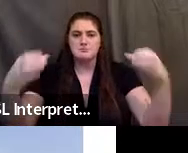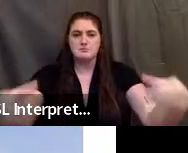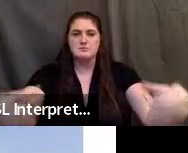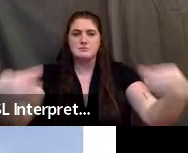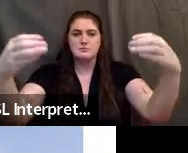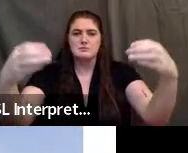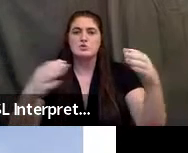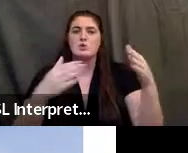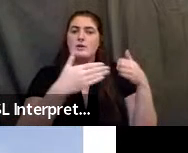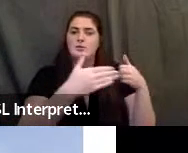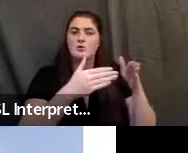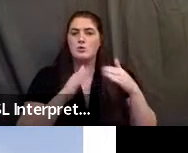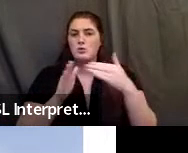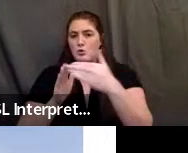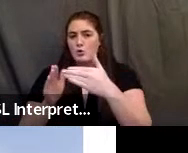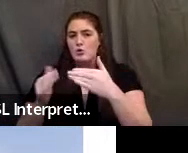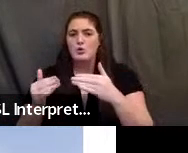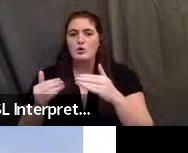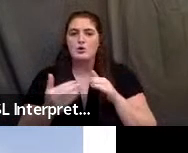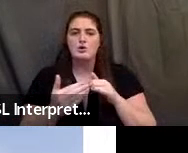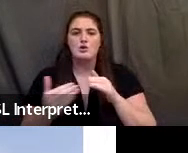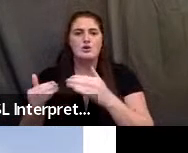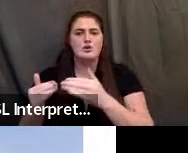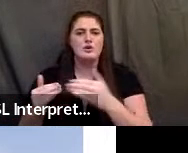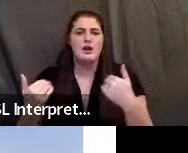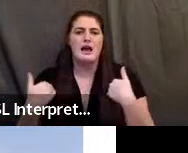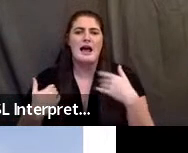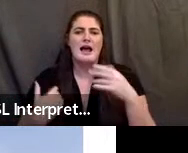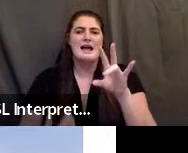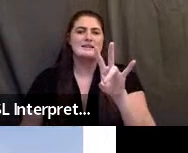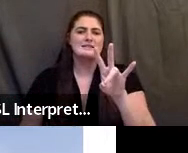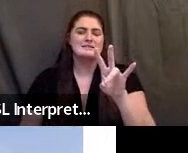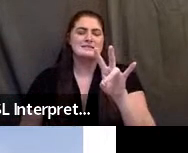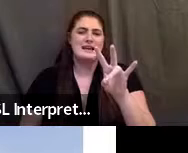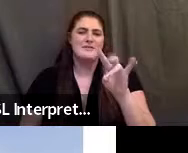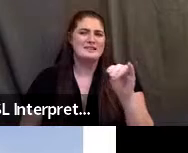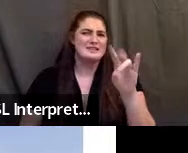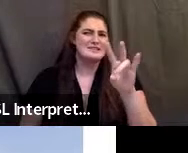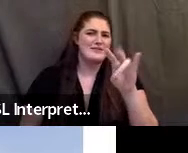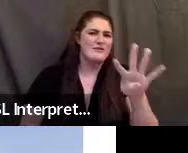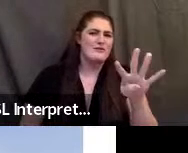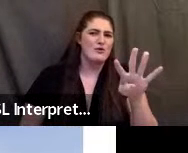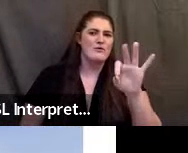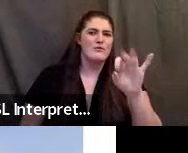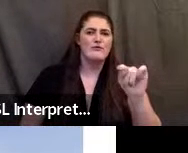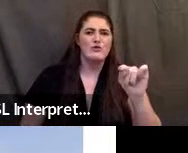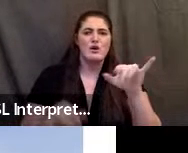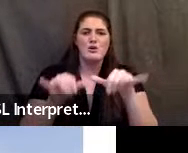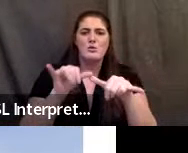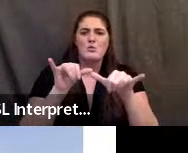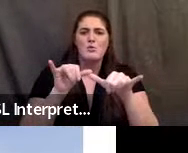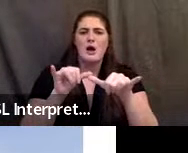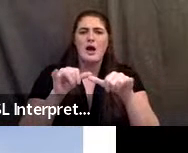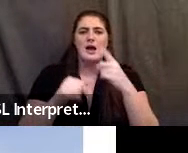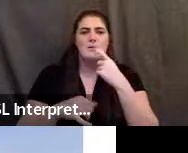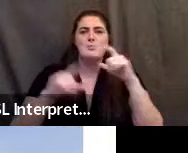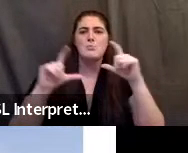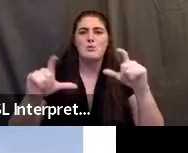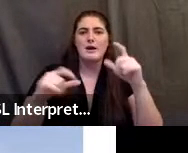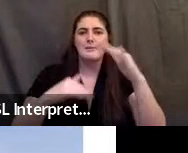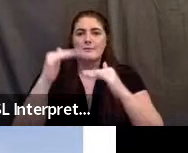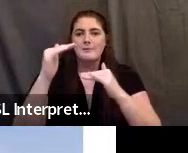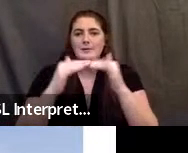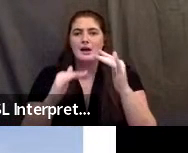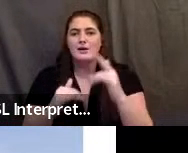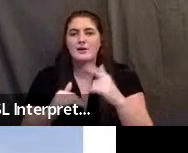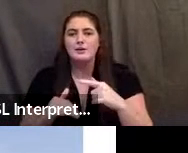corners, we have these 70 or 74 foot wide brick buildings. And I mean, I'm just saying it